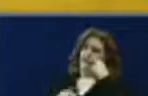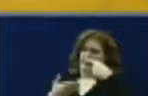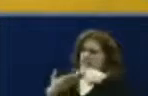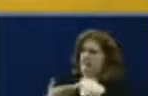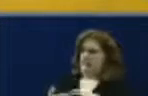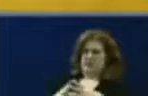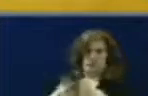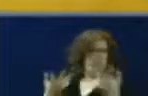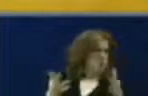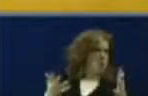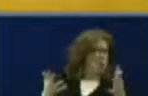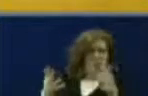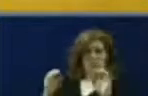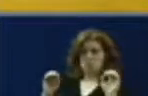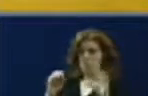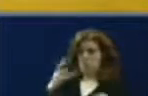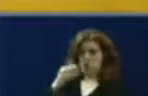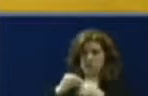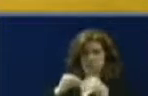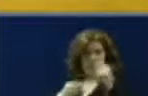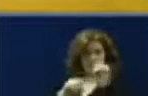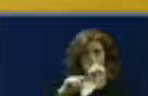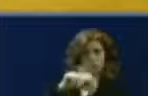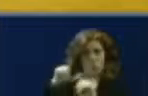already, if there are no additional questions.